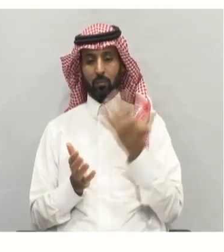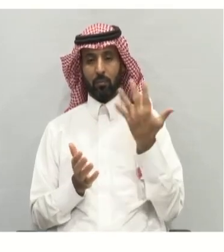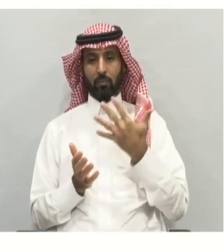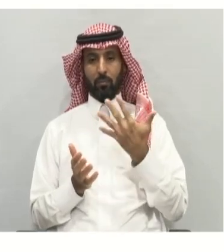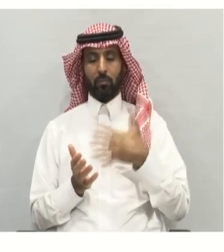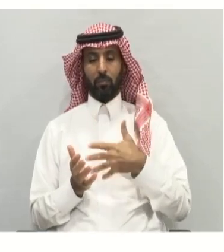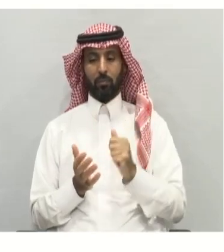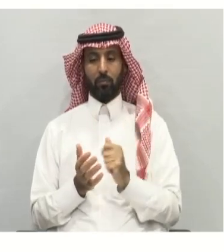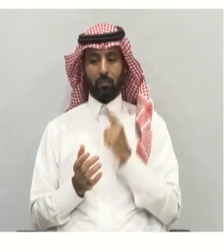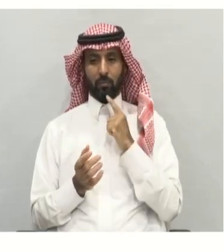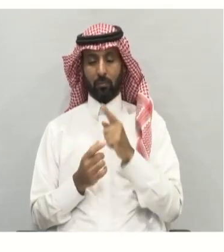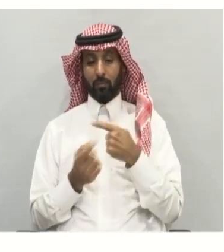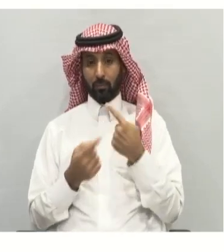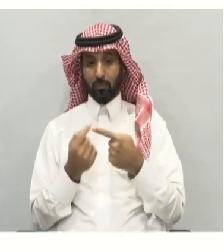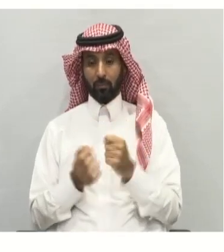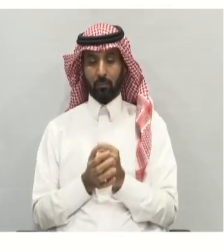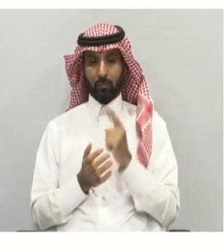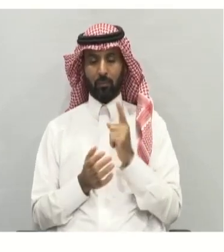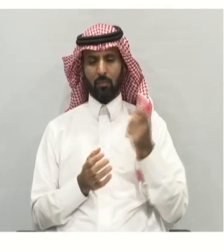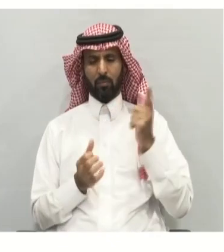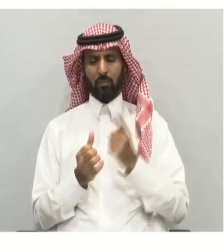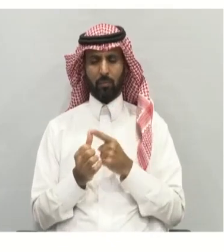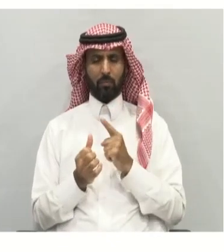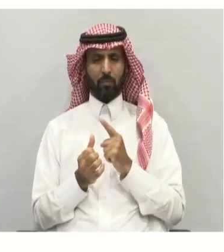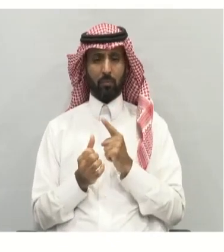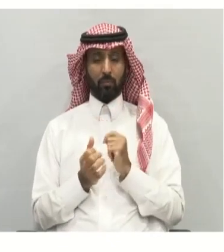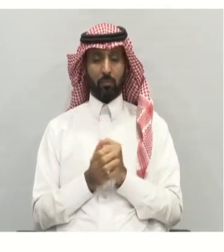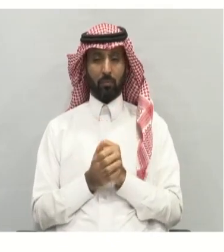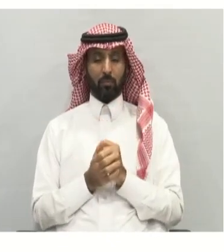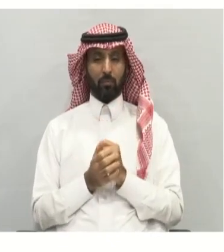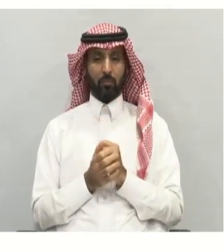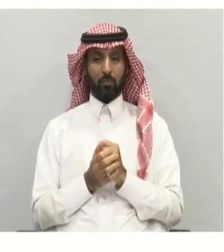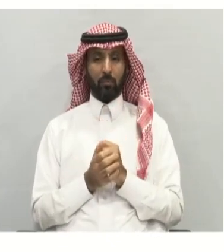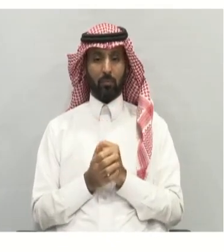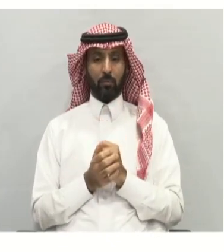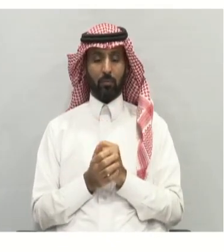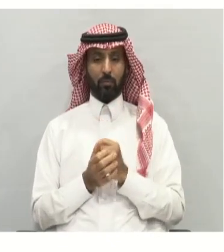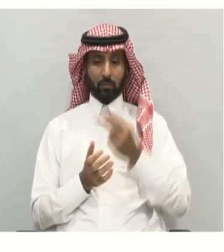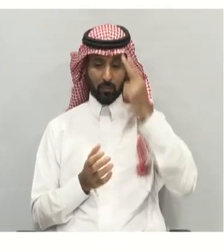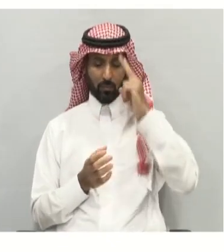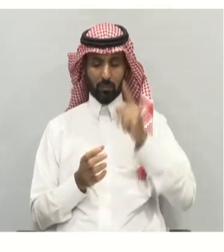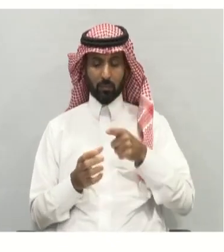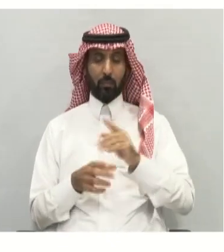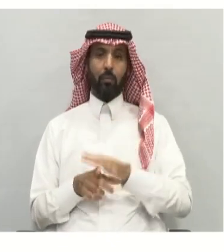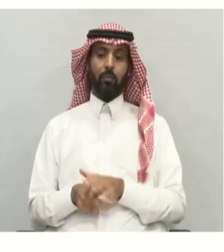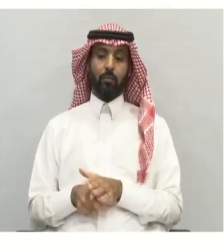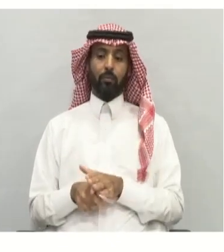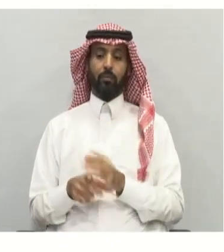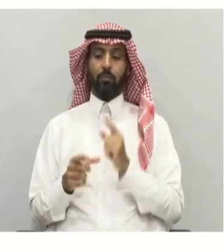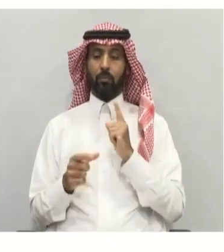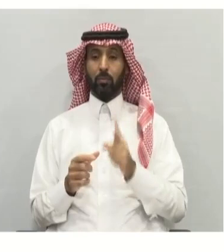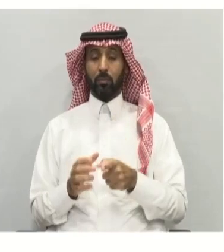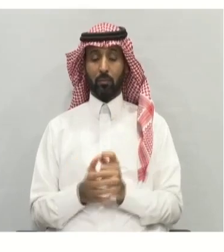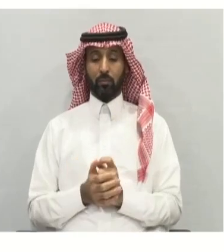55. So let's make a quick review on that unit. The first thing we have studied at that unit was the